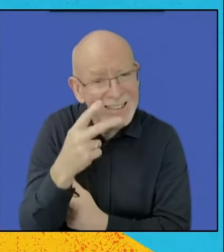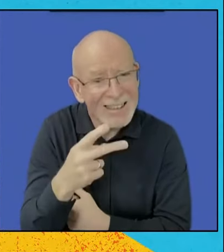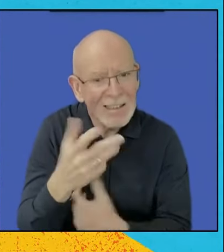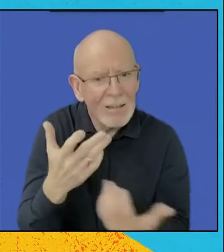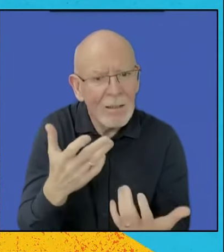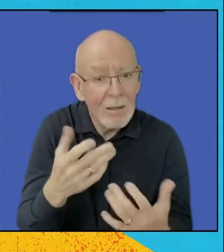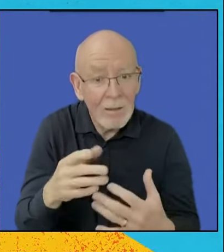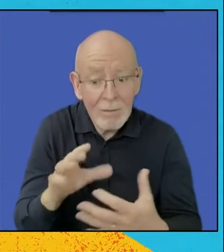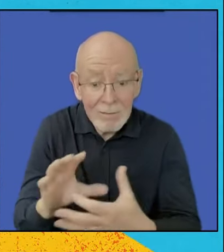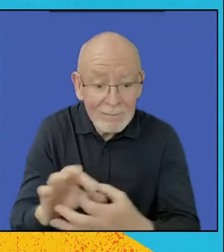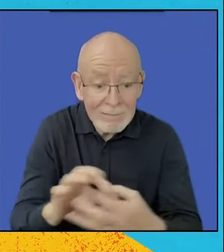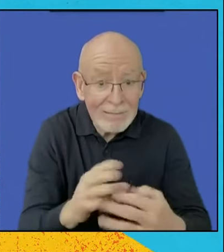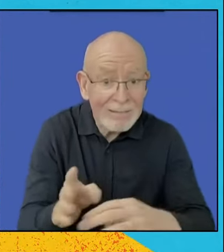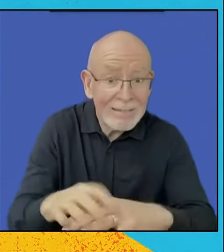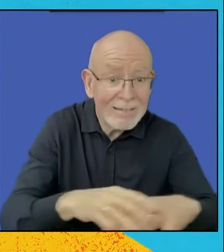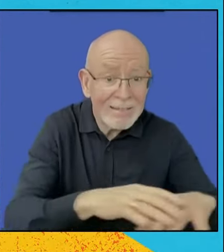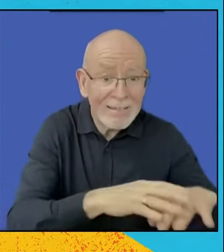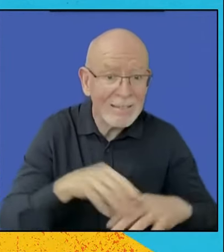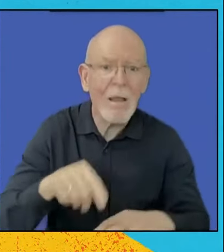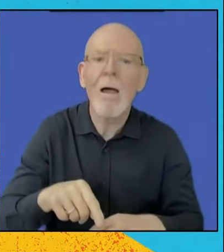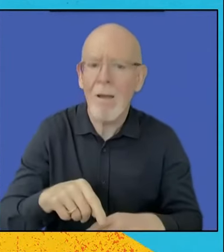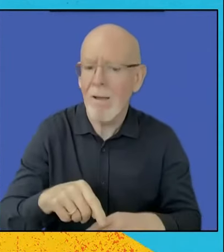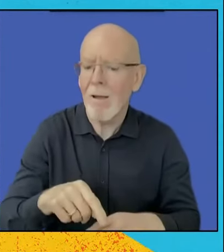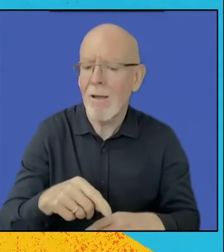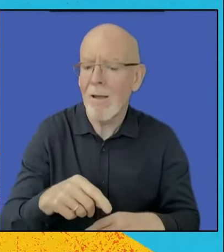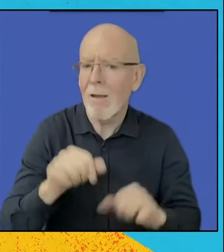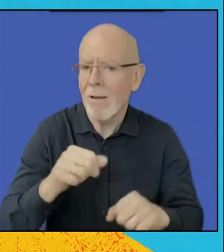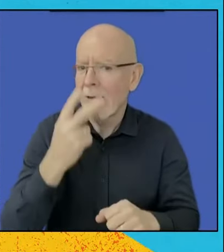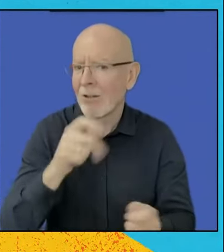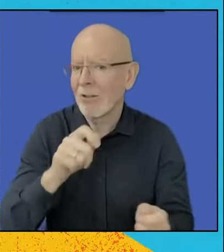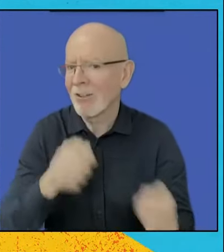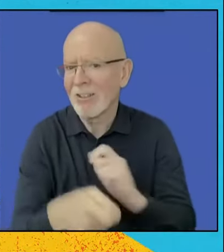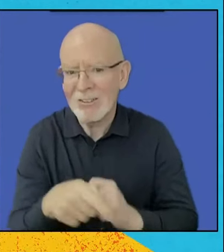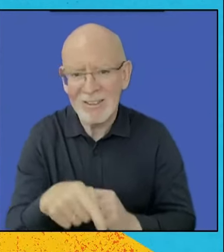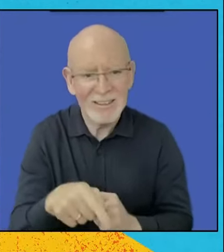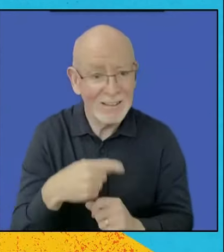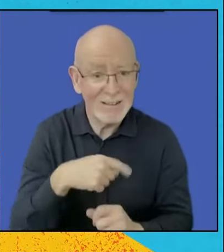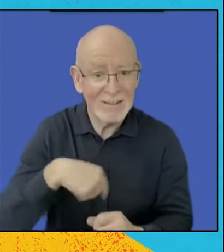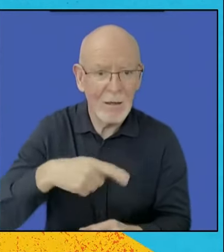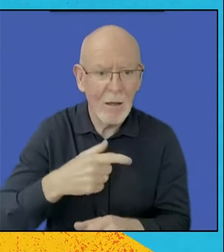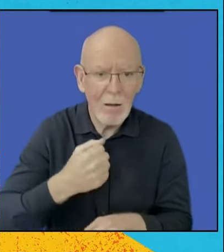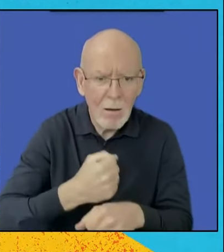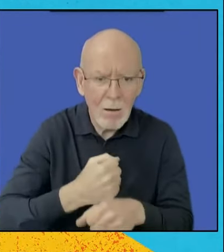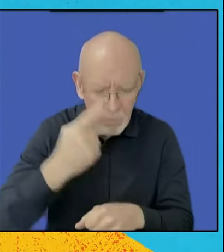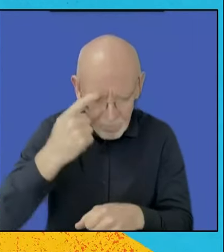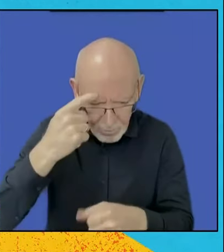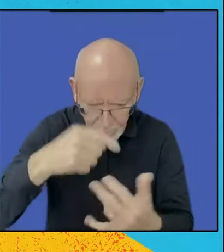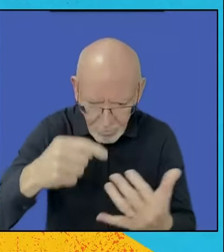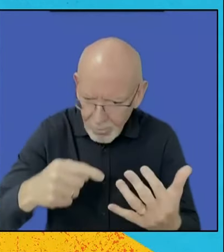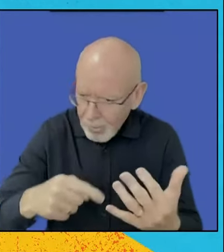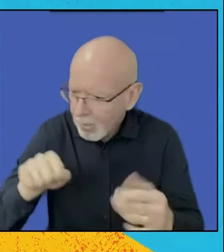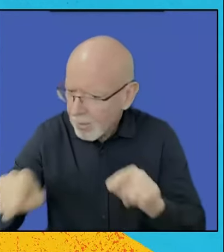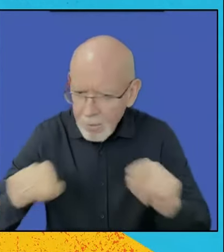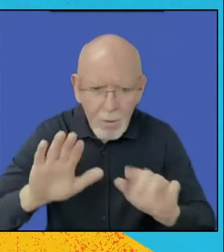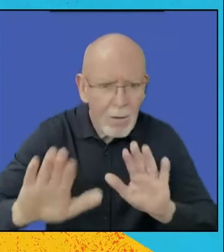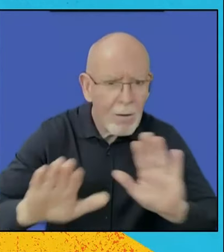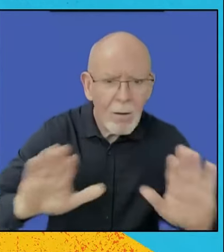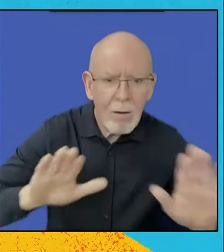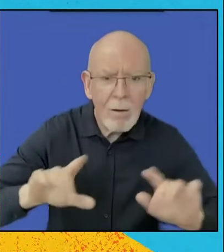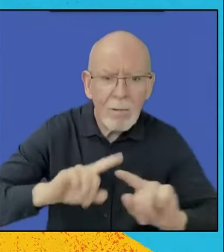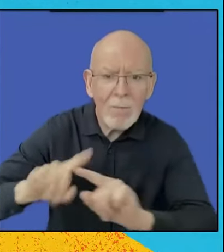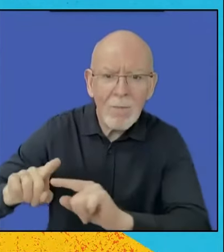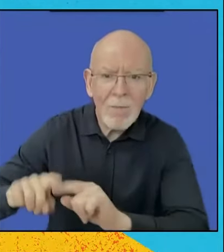disability, women are indigenous, or young people also. So it's the key because we have to acknowledge that our